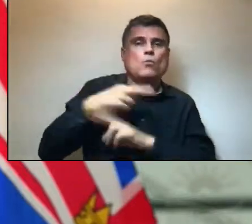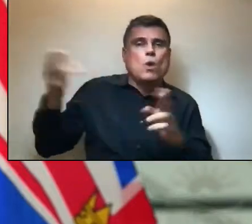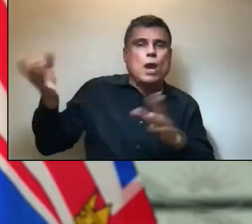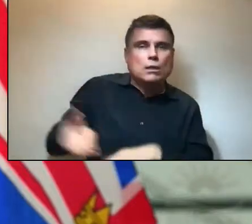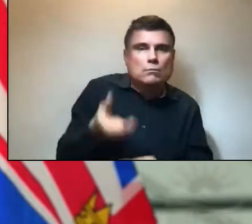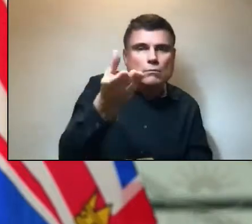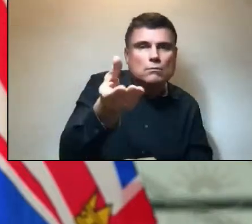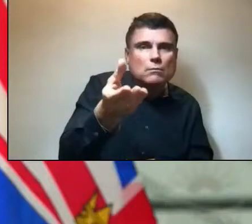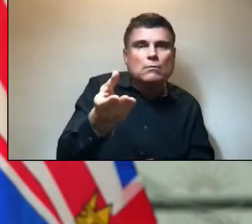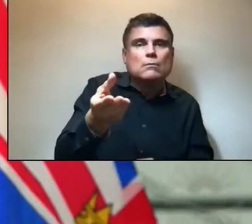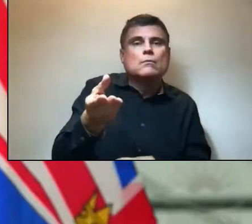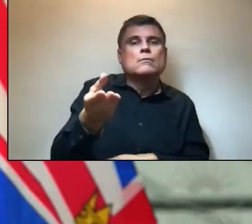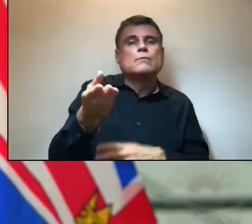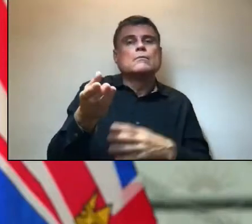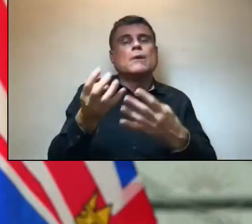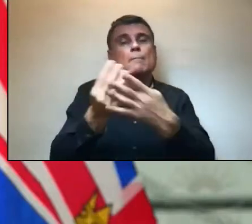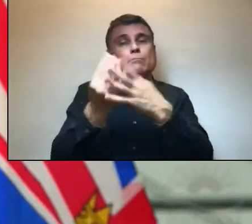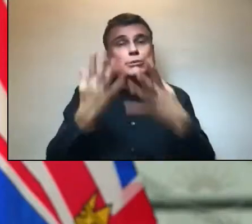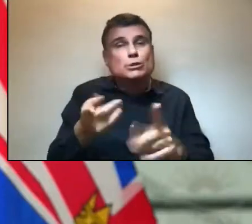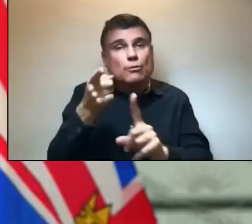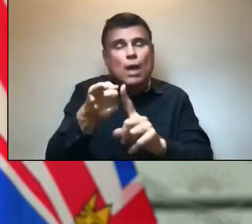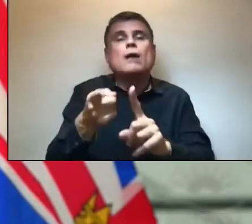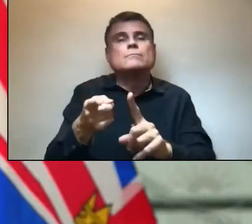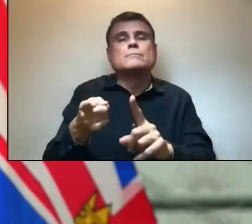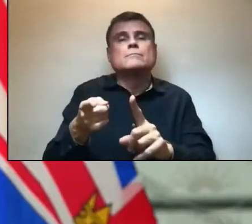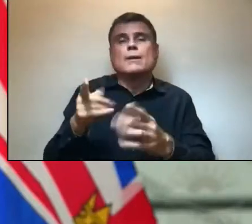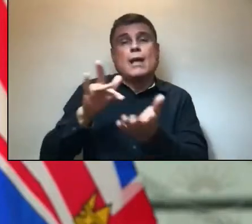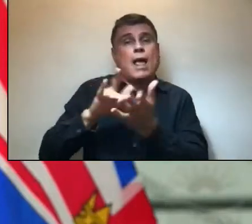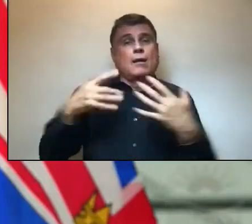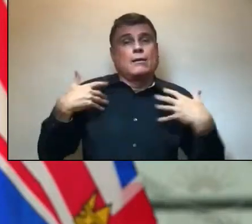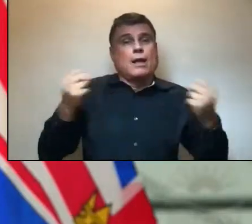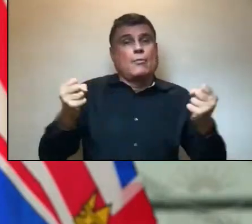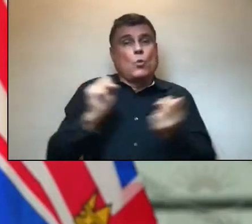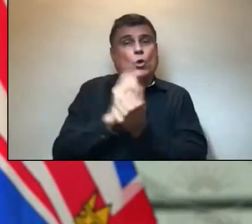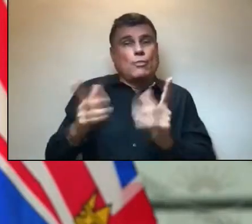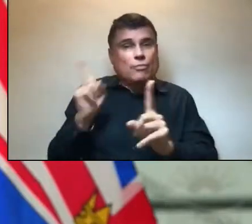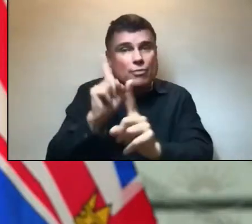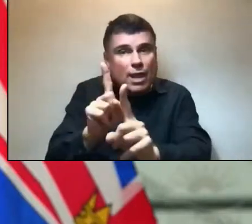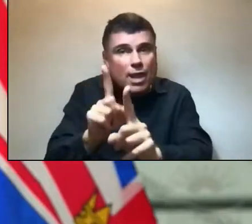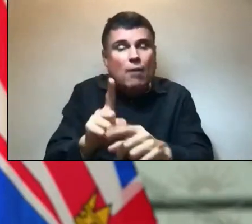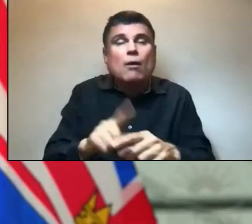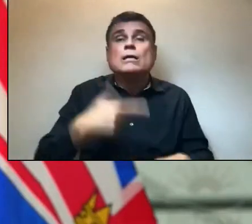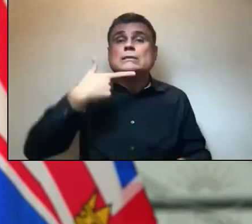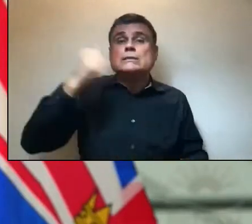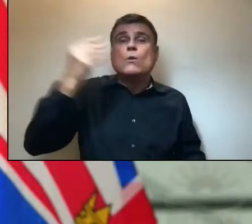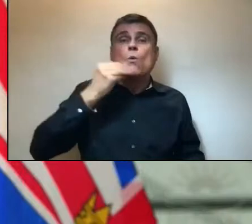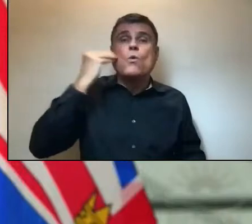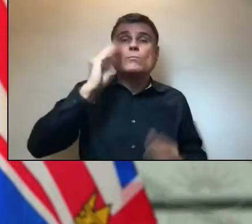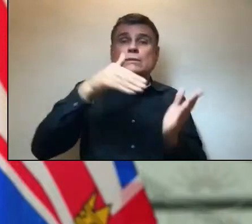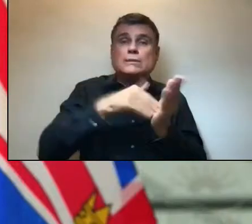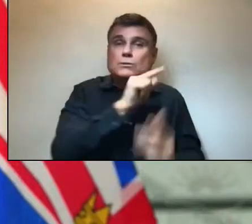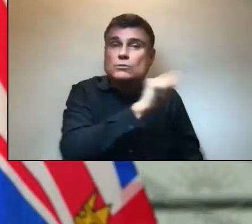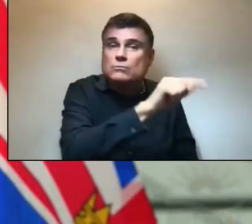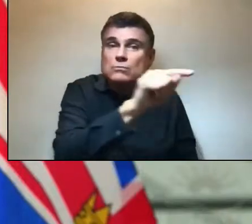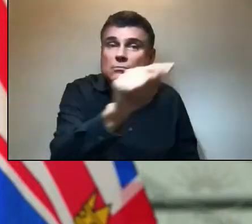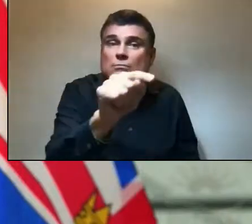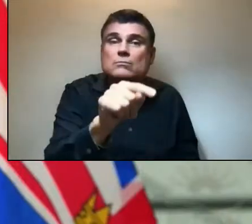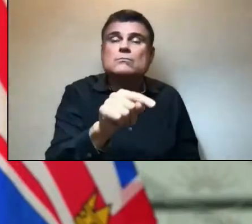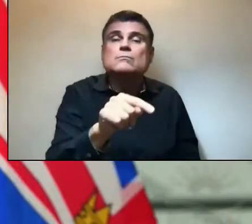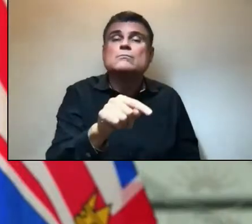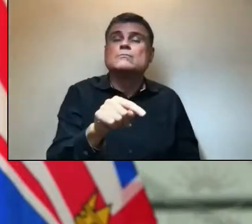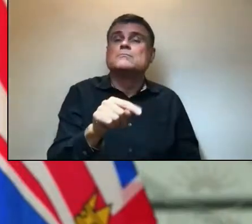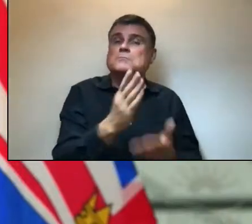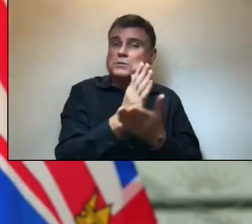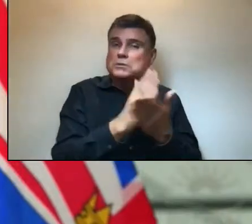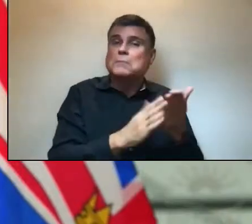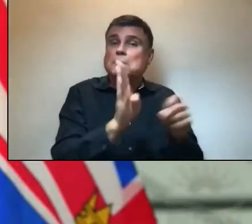We're using them in some of the long-term care homes and in some businesses. So those ones are not amenable to